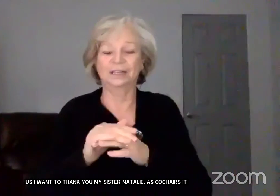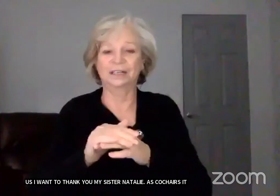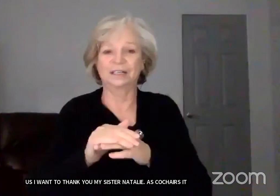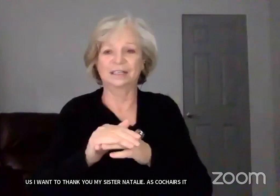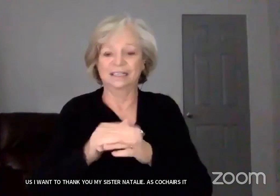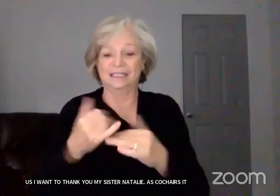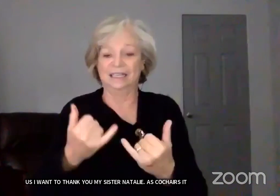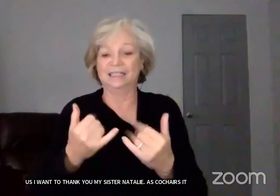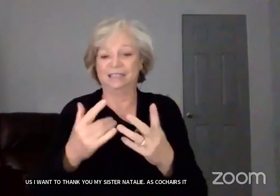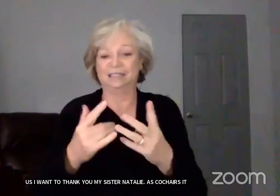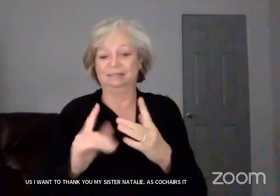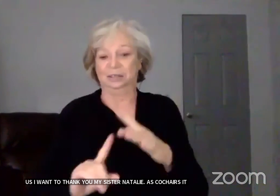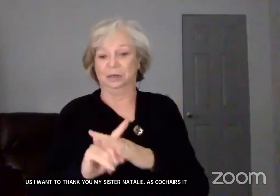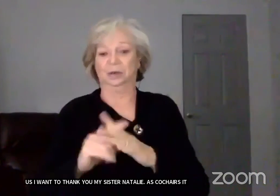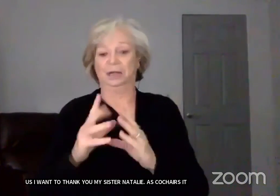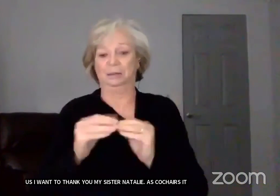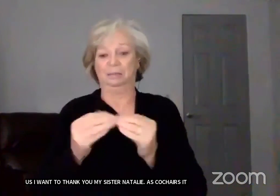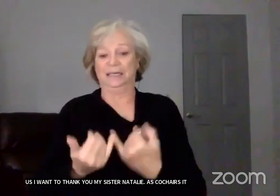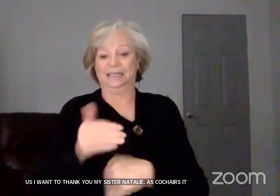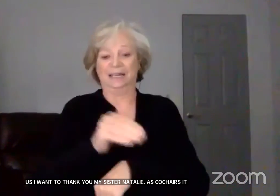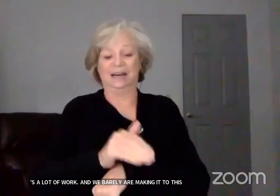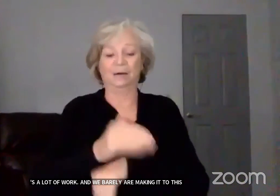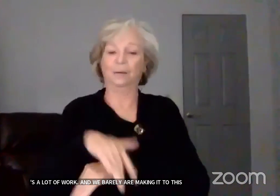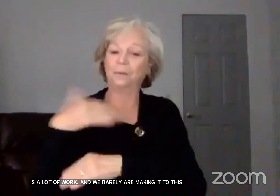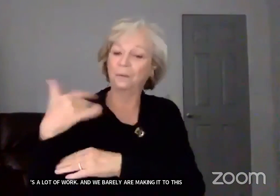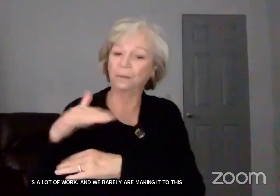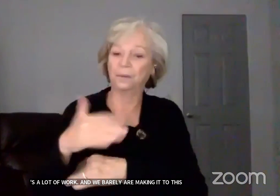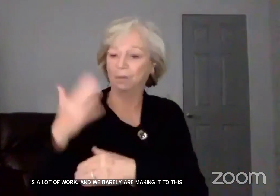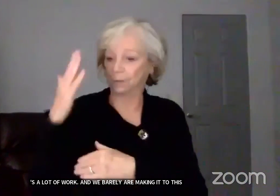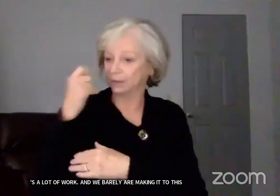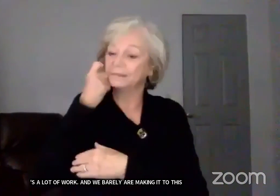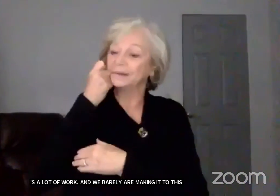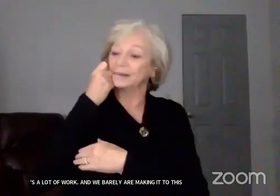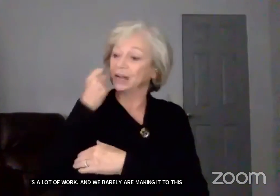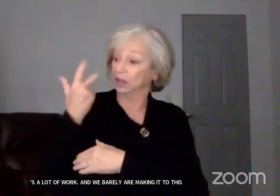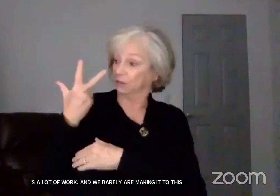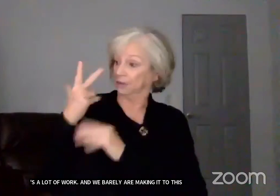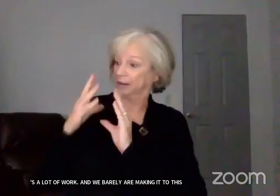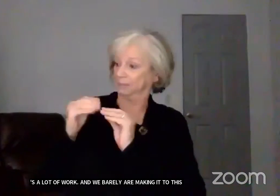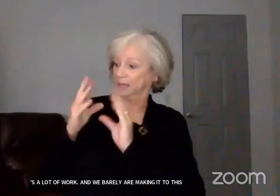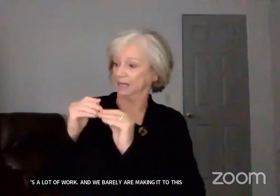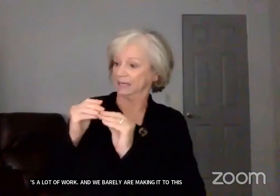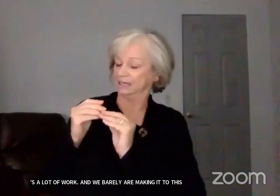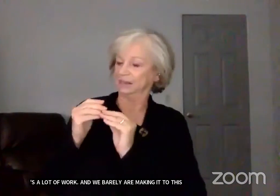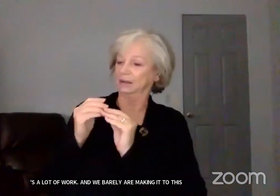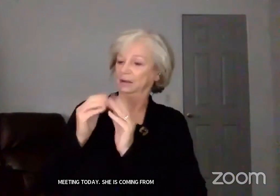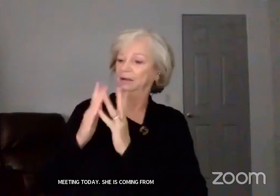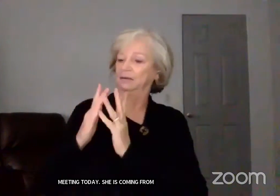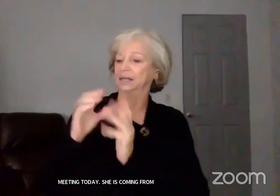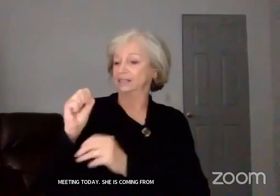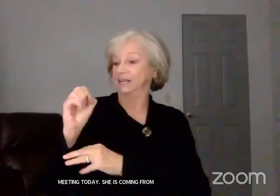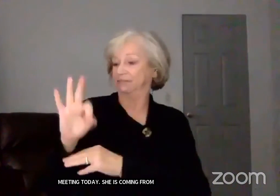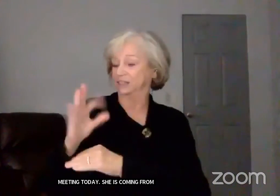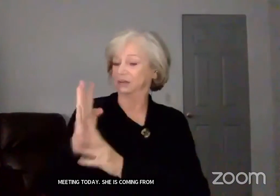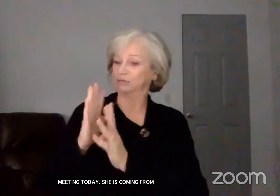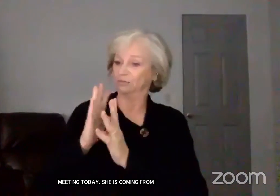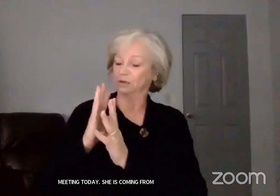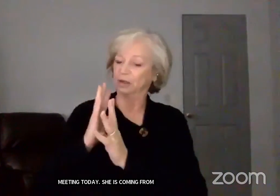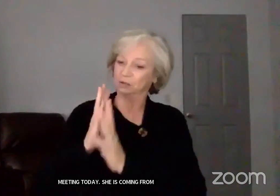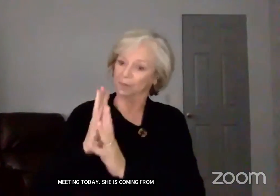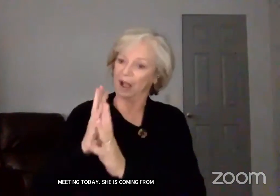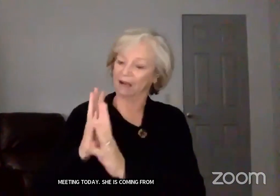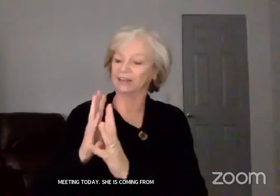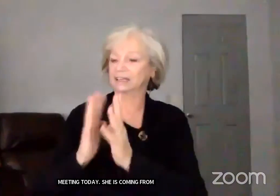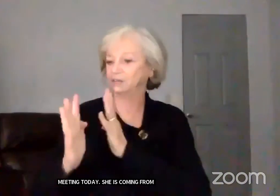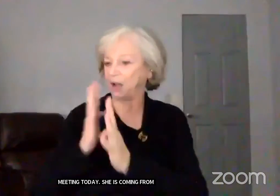meeting today. She's coming from 3 meetings, San Francisco, hitting traffic, getting to Hayward, and then I'm just like,